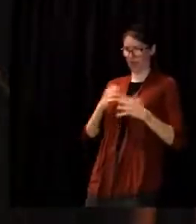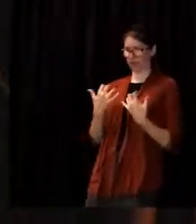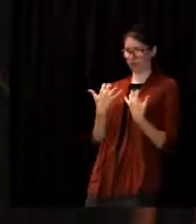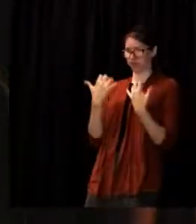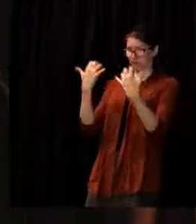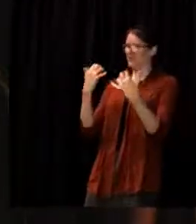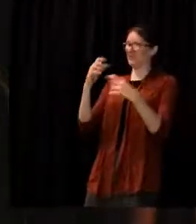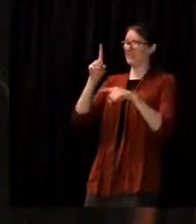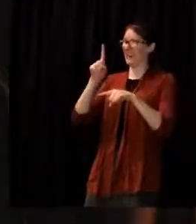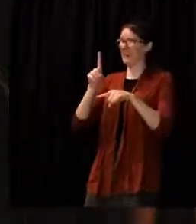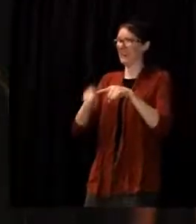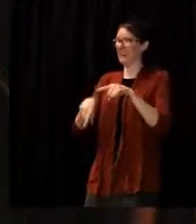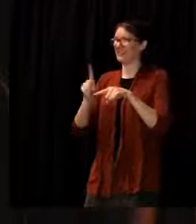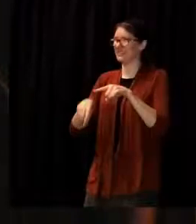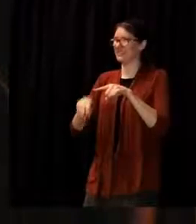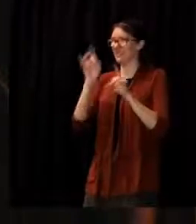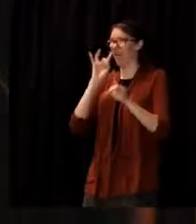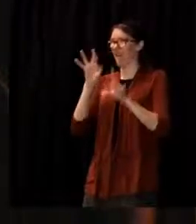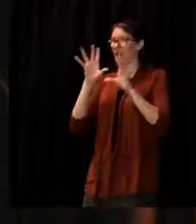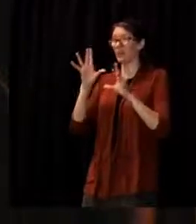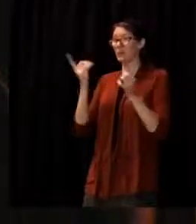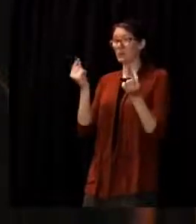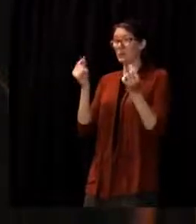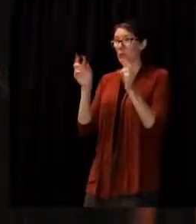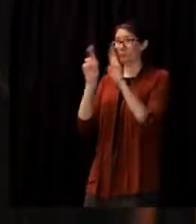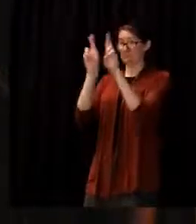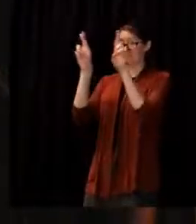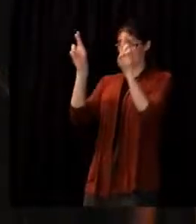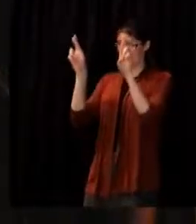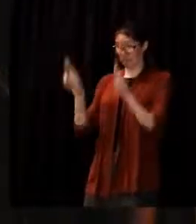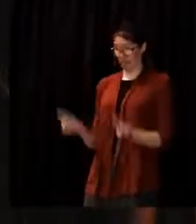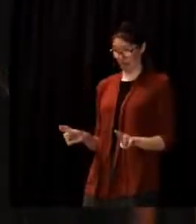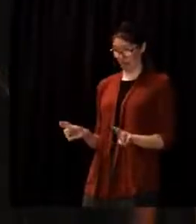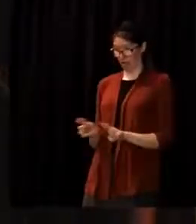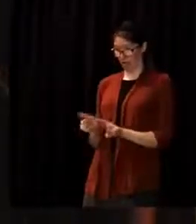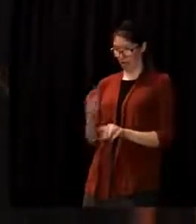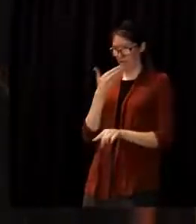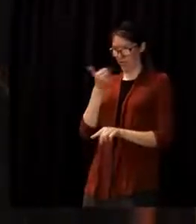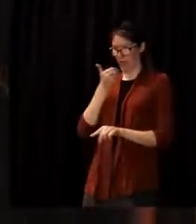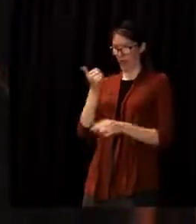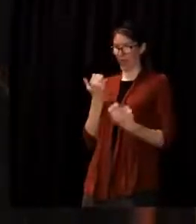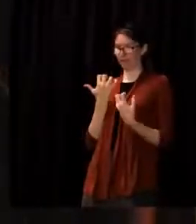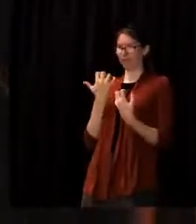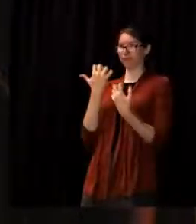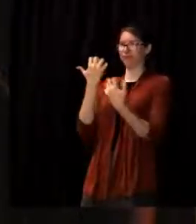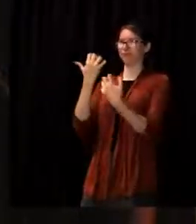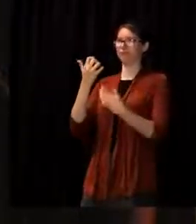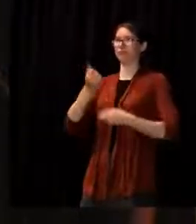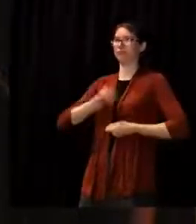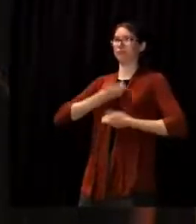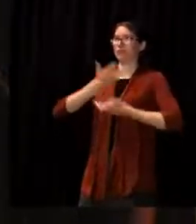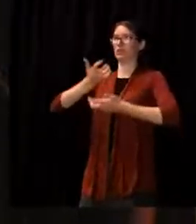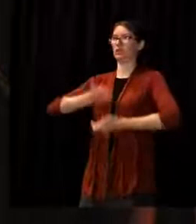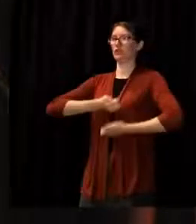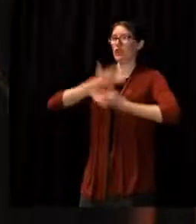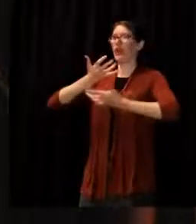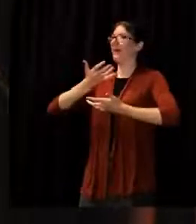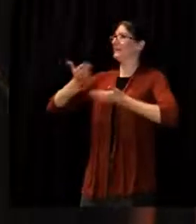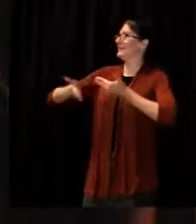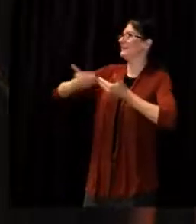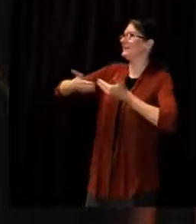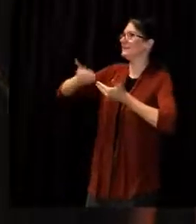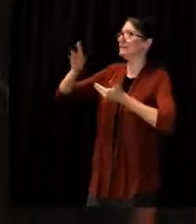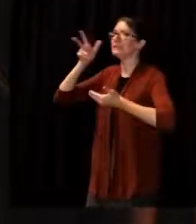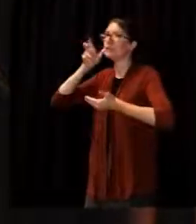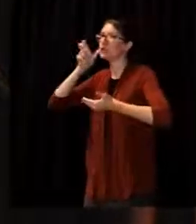terrible, the seating is awful, and so by turning things around like this, we were able to get a much better acoustic and able to maximize our